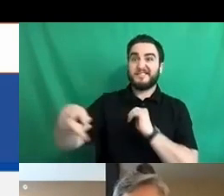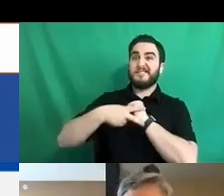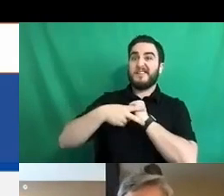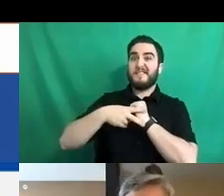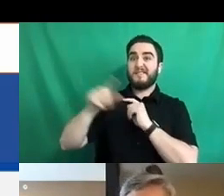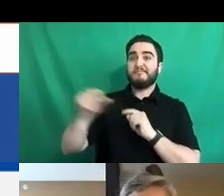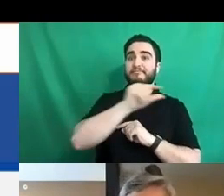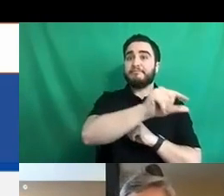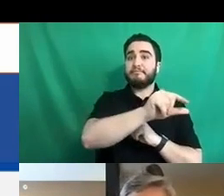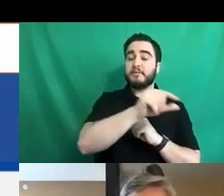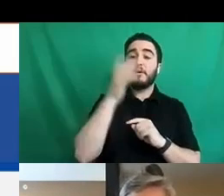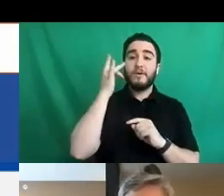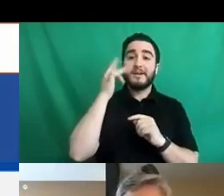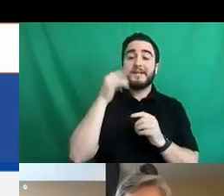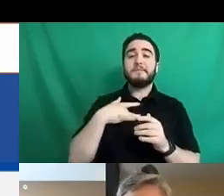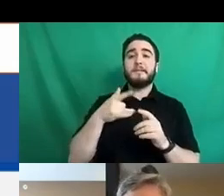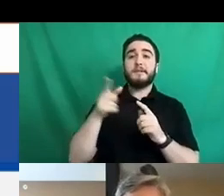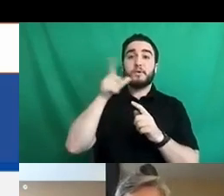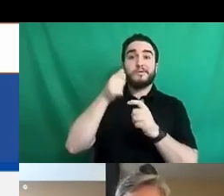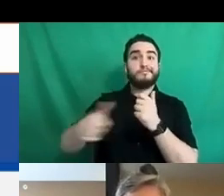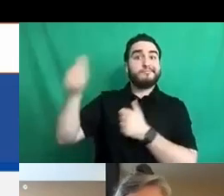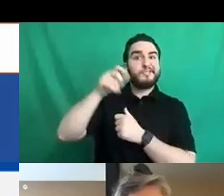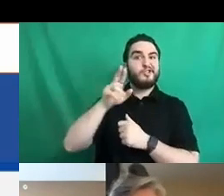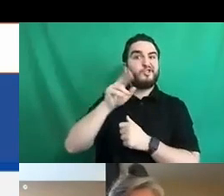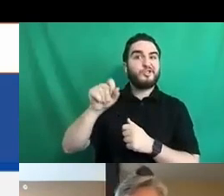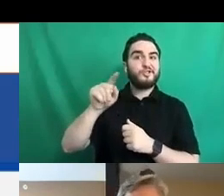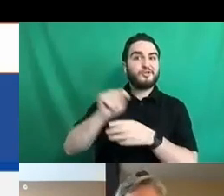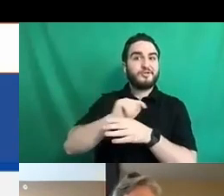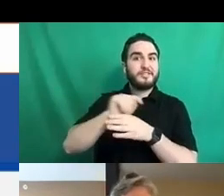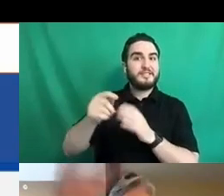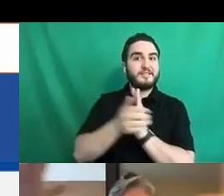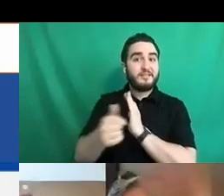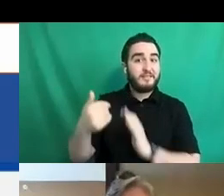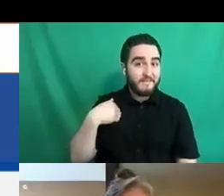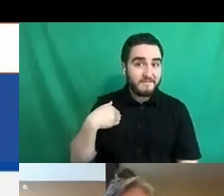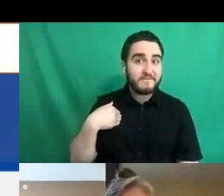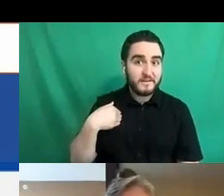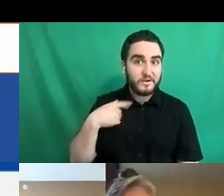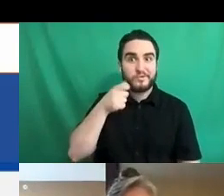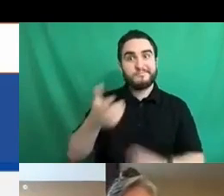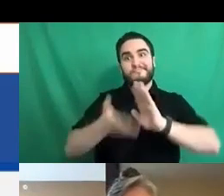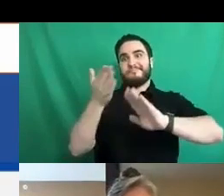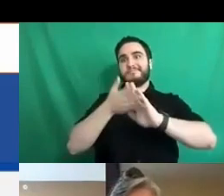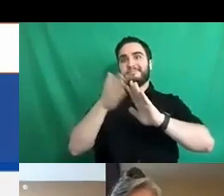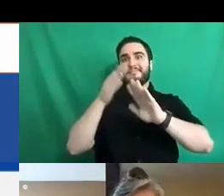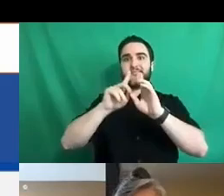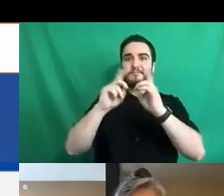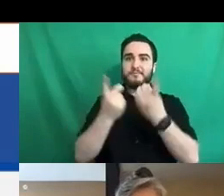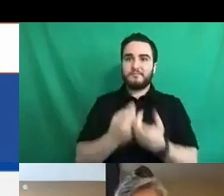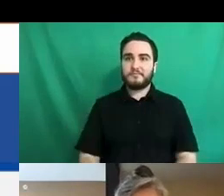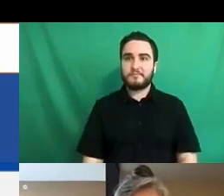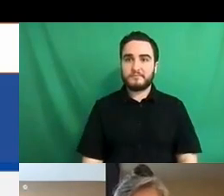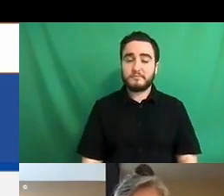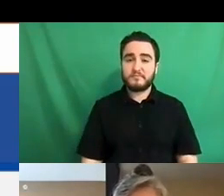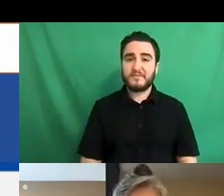typically in the hands of somebody who has more cross-trained skills and is operating the whole department. So